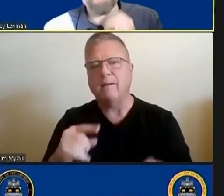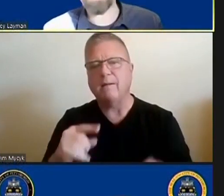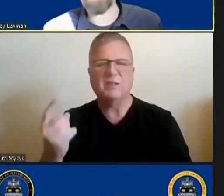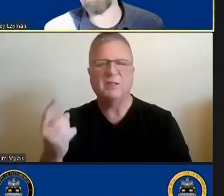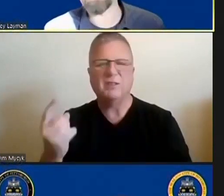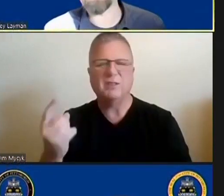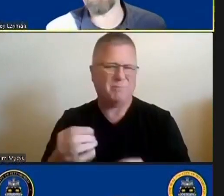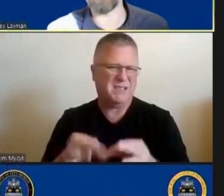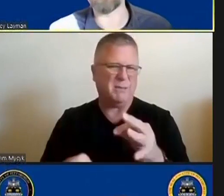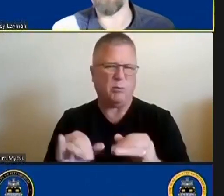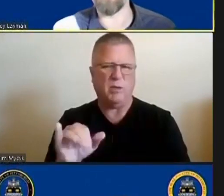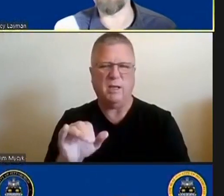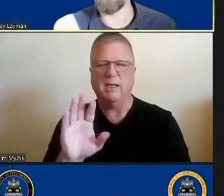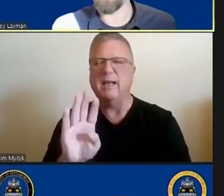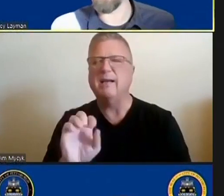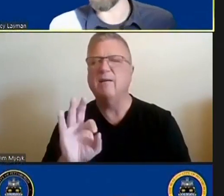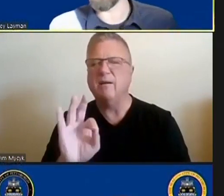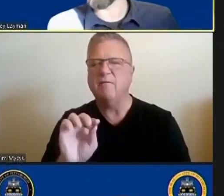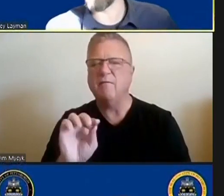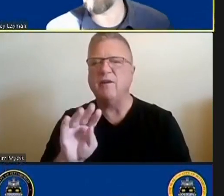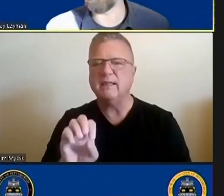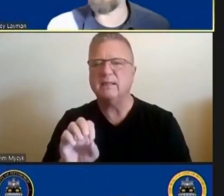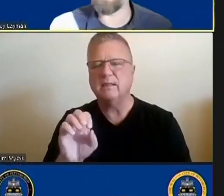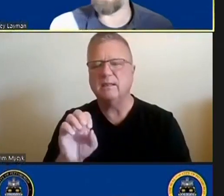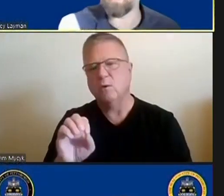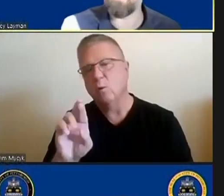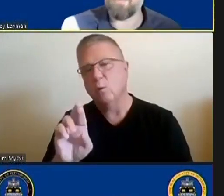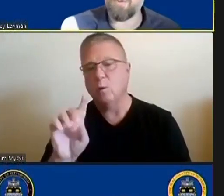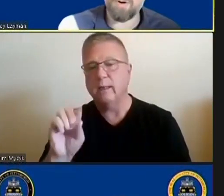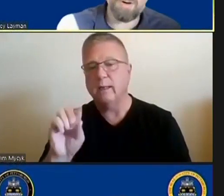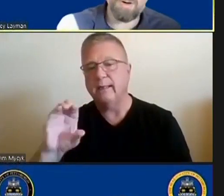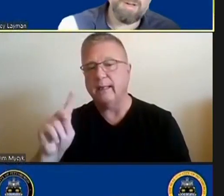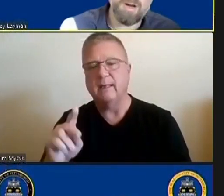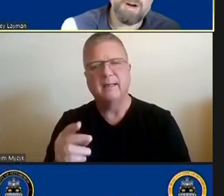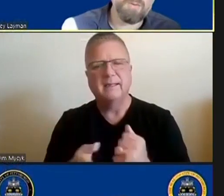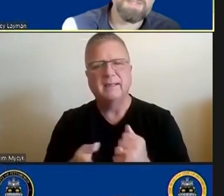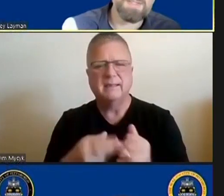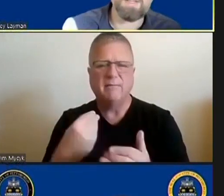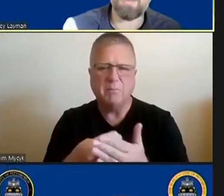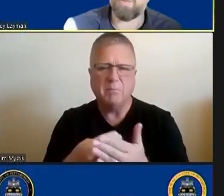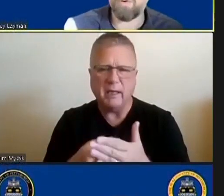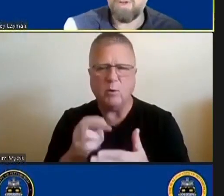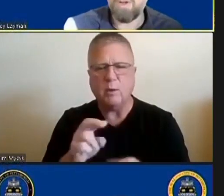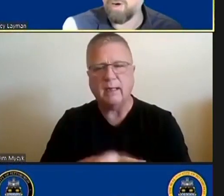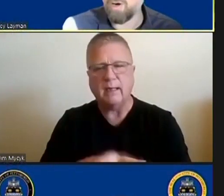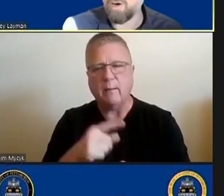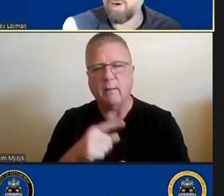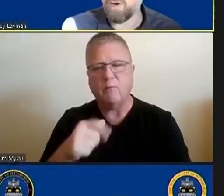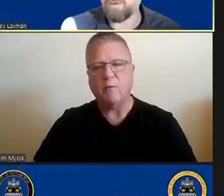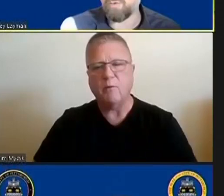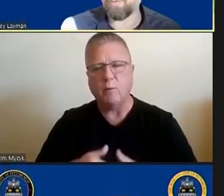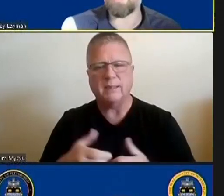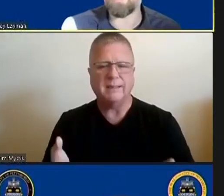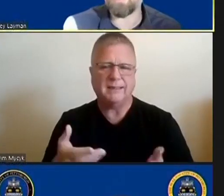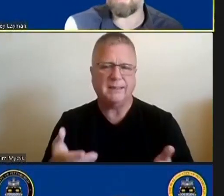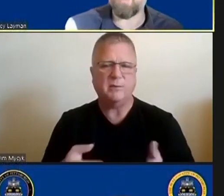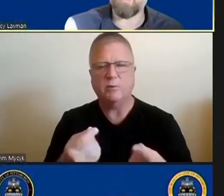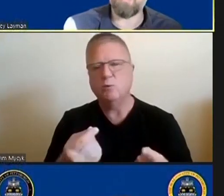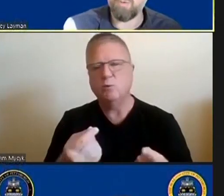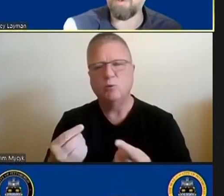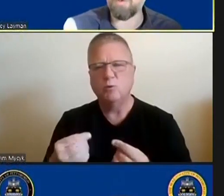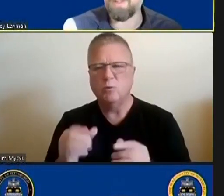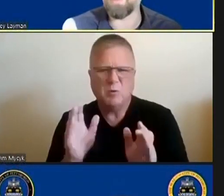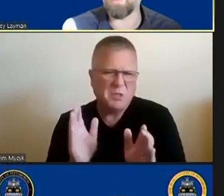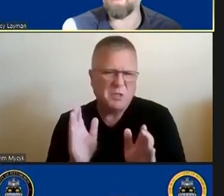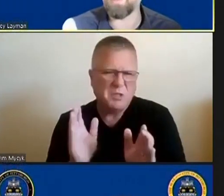or a deck. And so this can save money and time for our residents who are doing relatively small